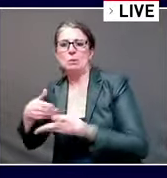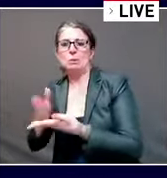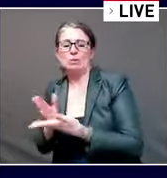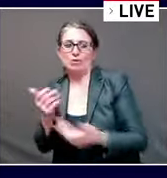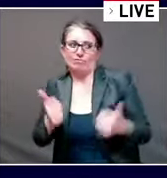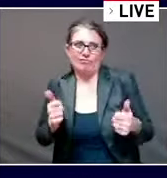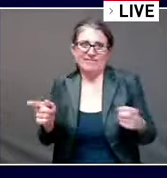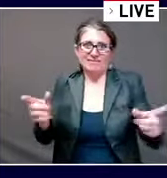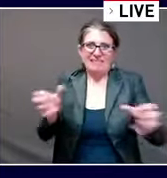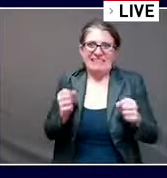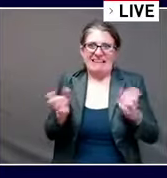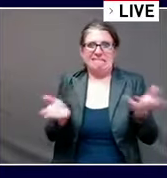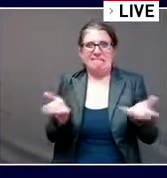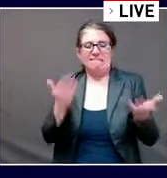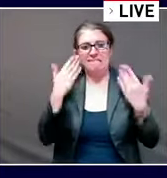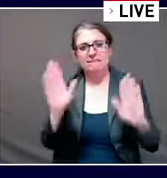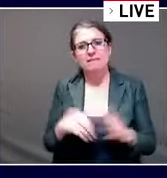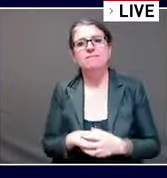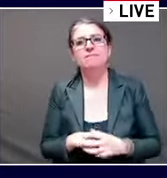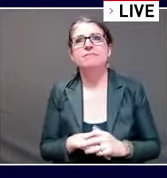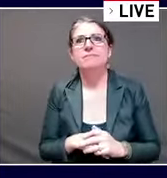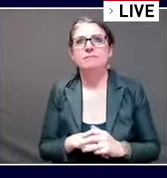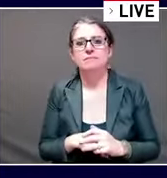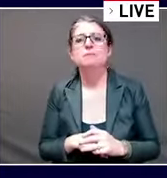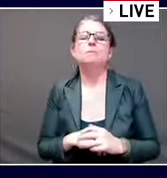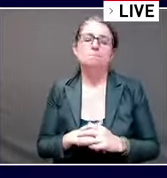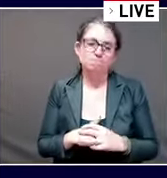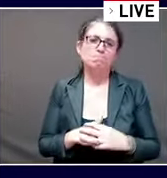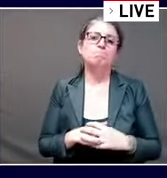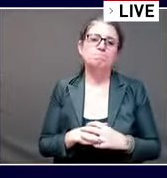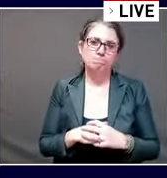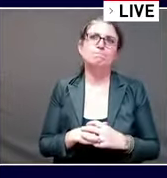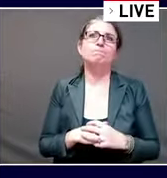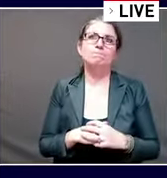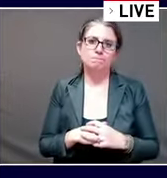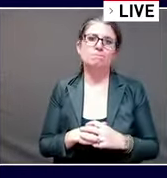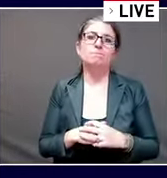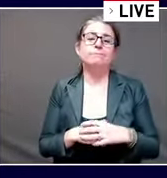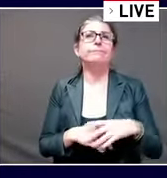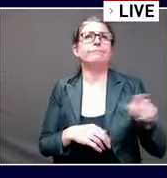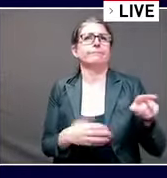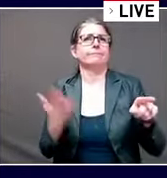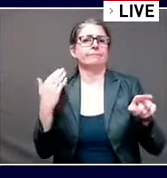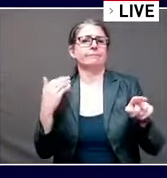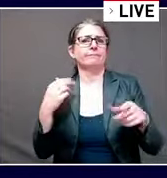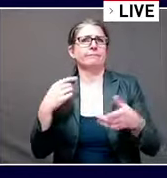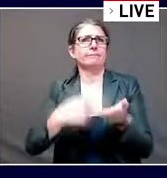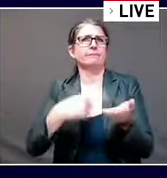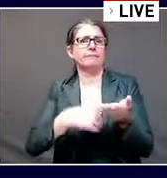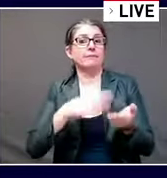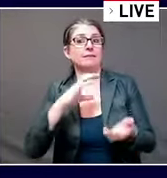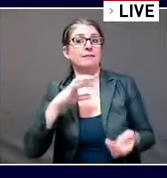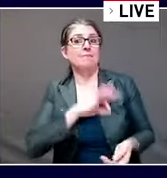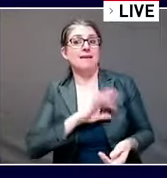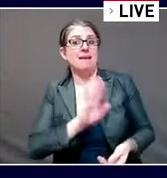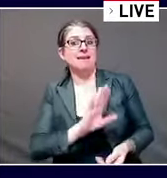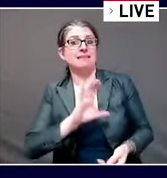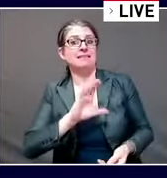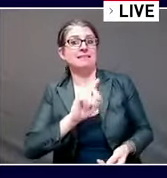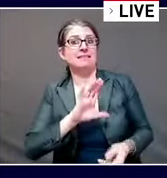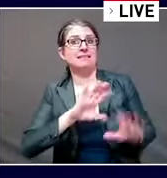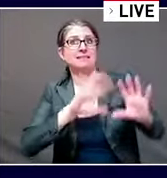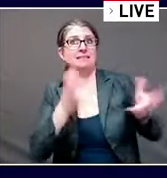quick follow-up. You mentioned, so has Maine CDC already acquired one ultra cold freezer? And I know you